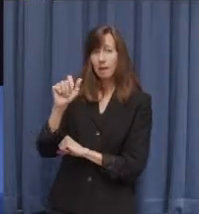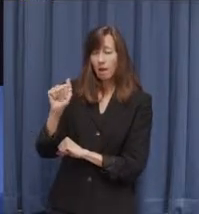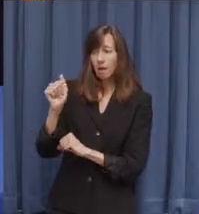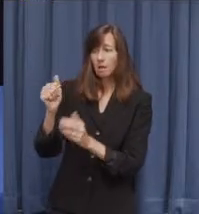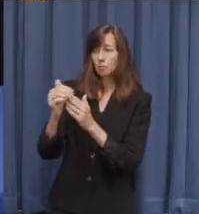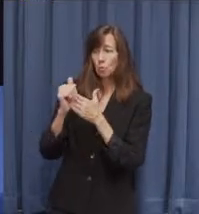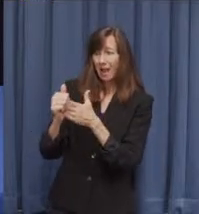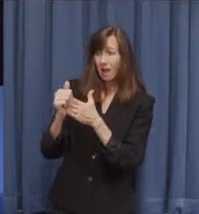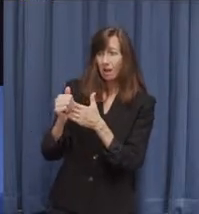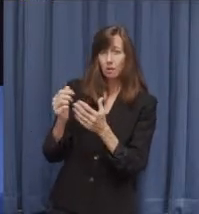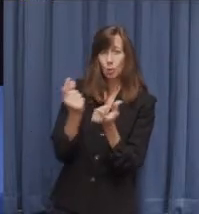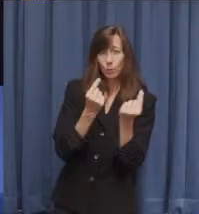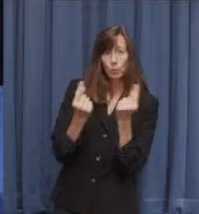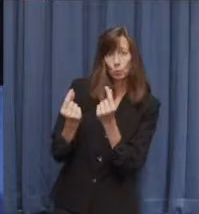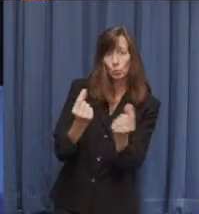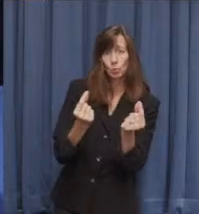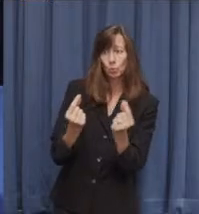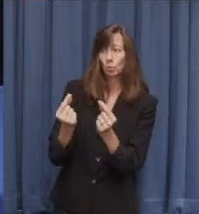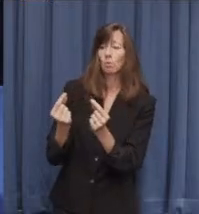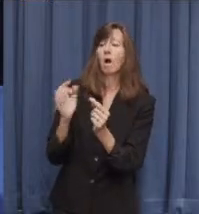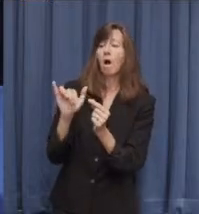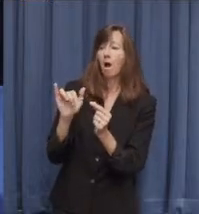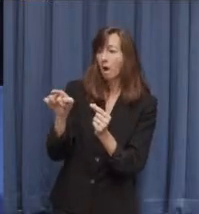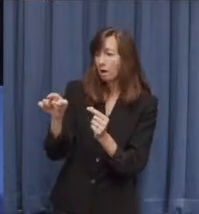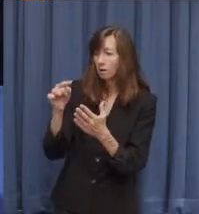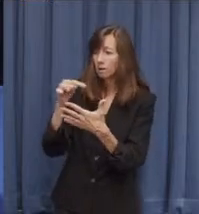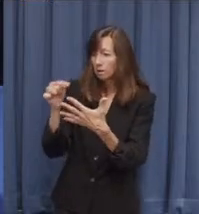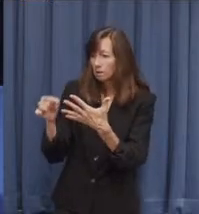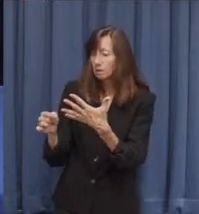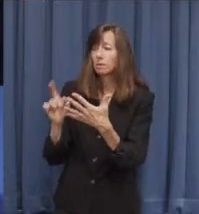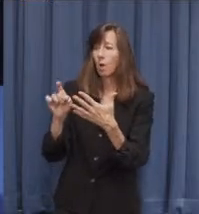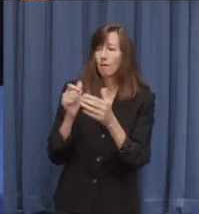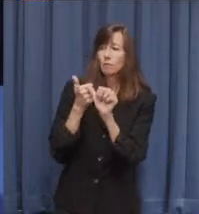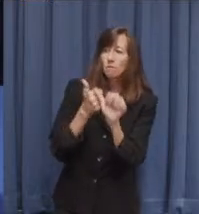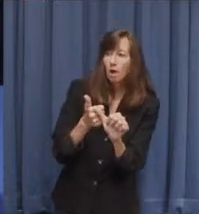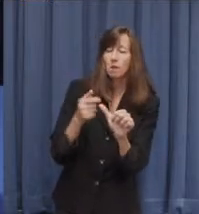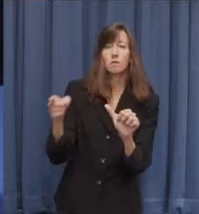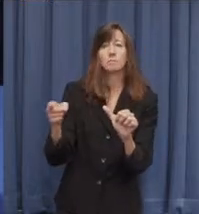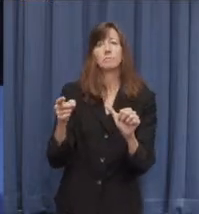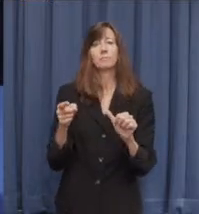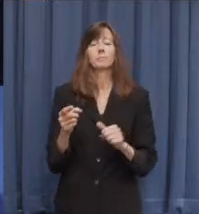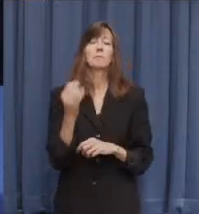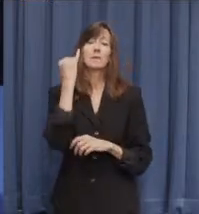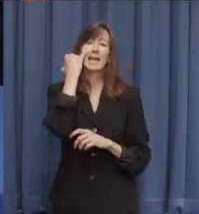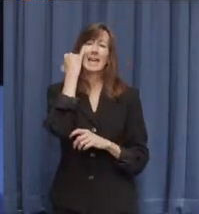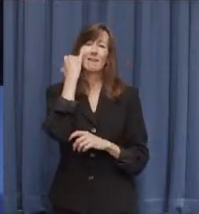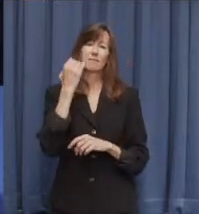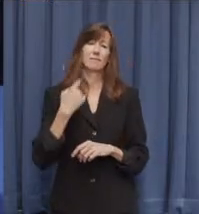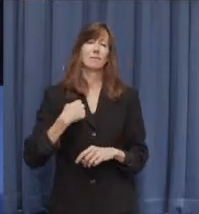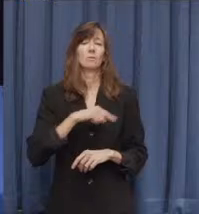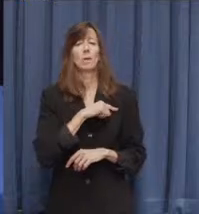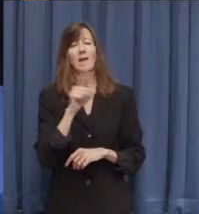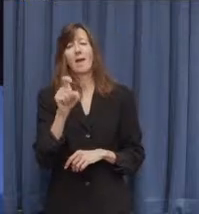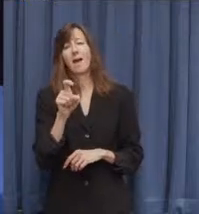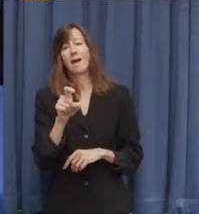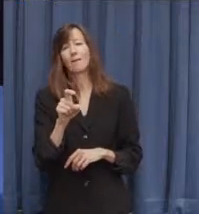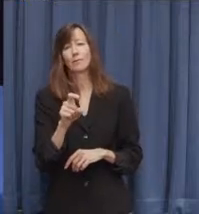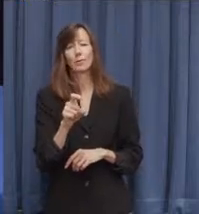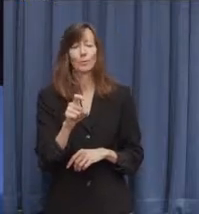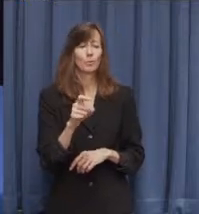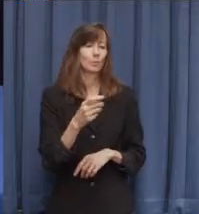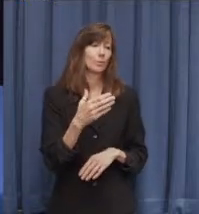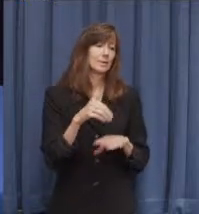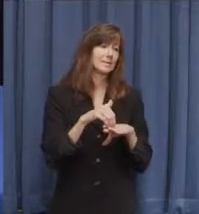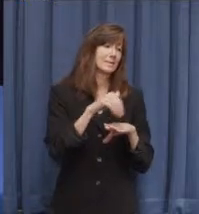If we get to a situation where we're having to actually send law enforcement or send an inspector to a